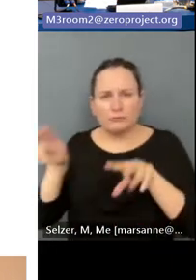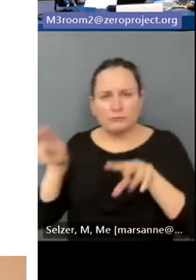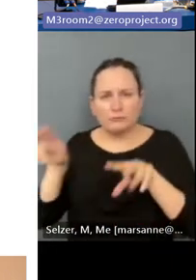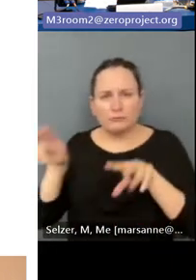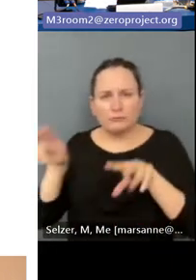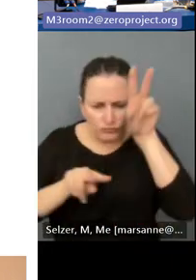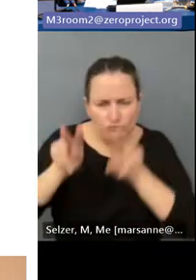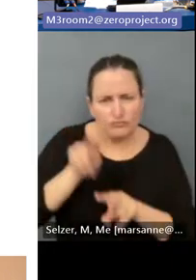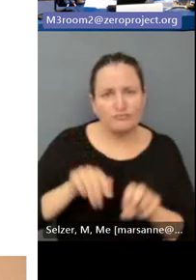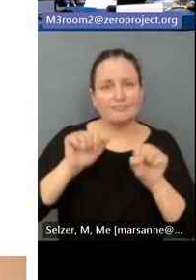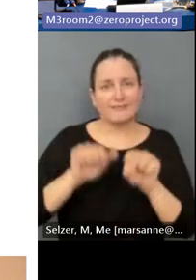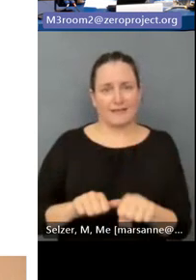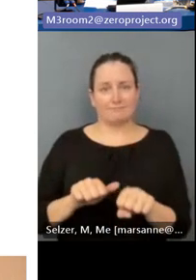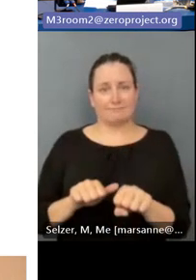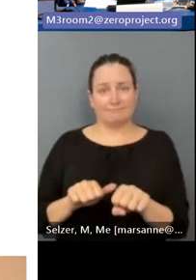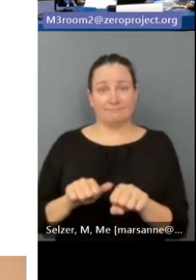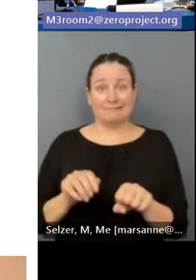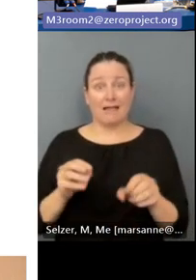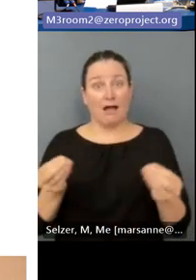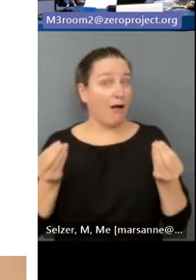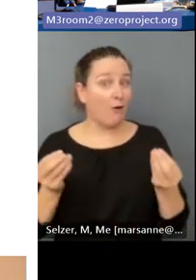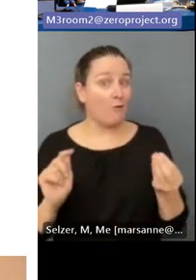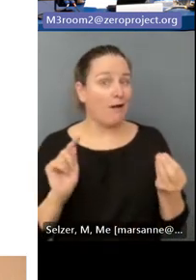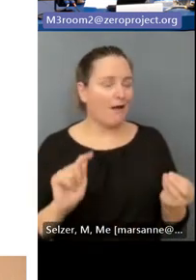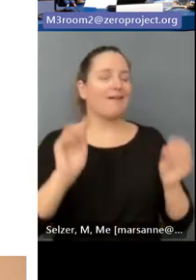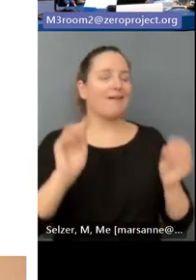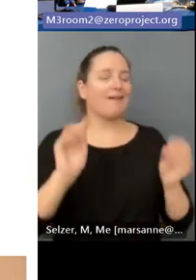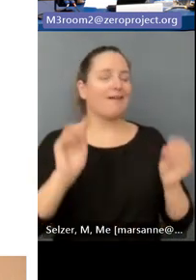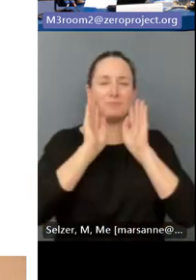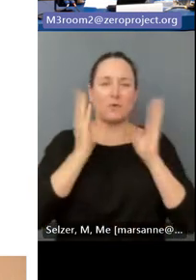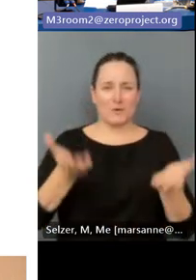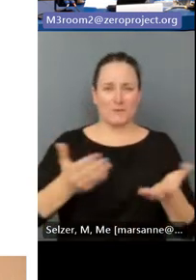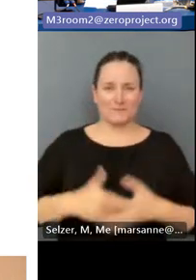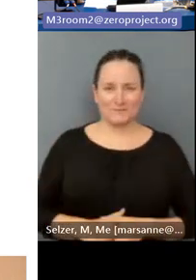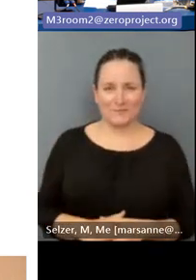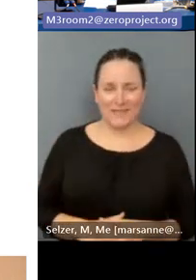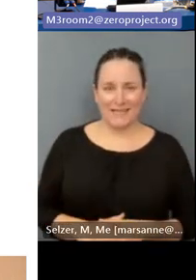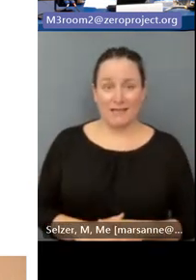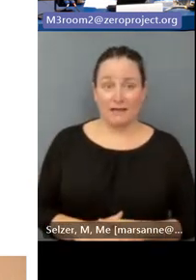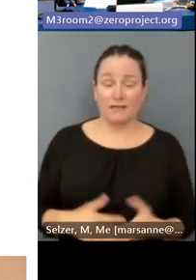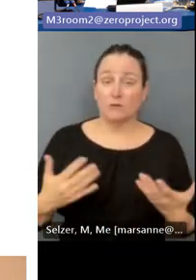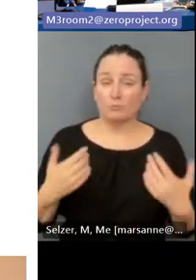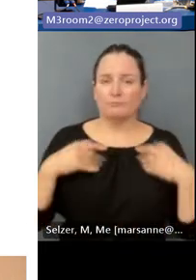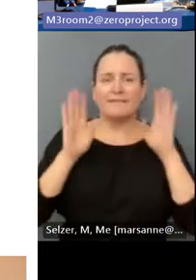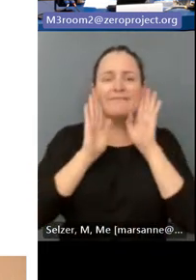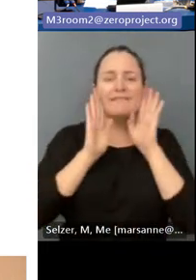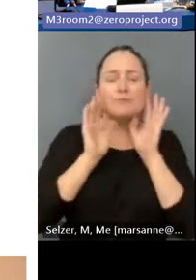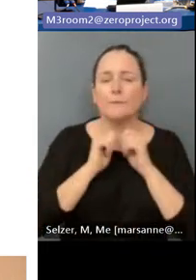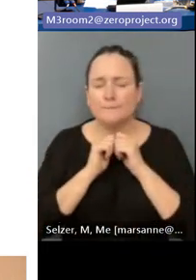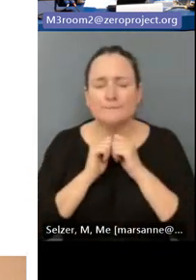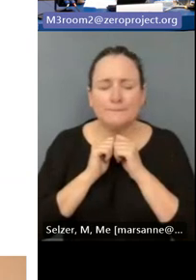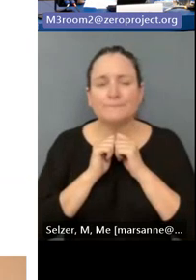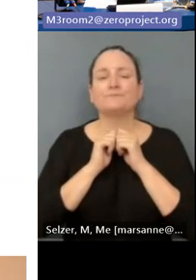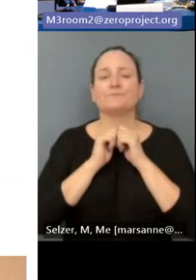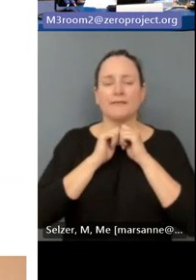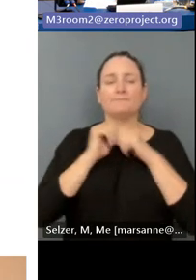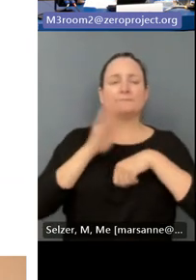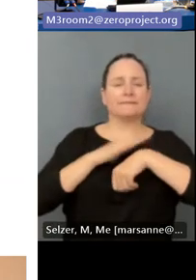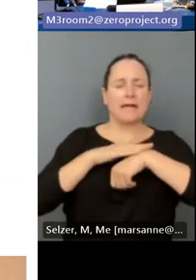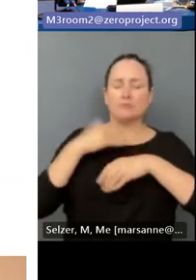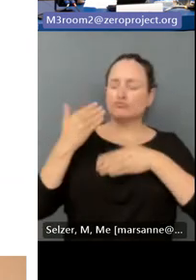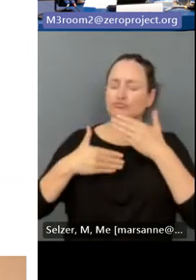easy to understand, accessible way. Shortly after starting, we realized that we needed to go even further. And so we started a one-to-one consultation